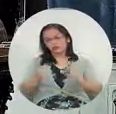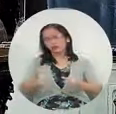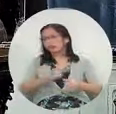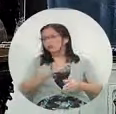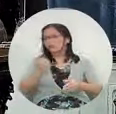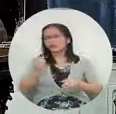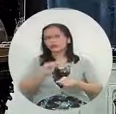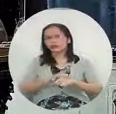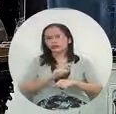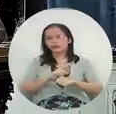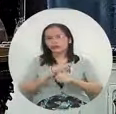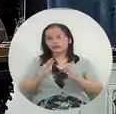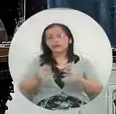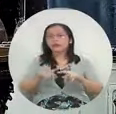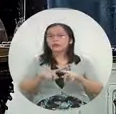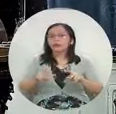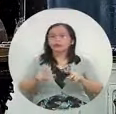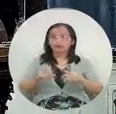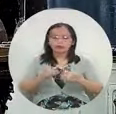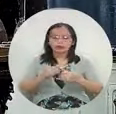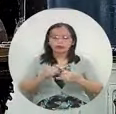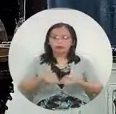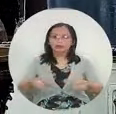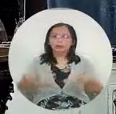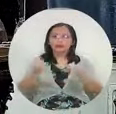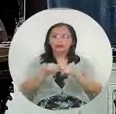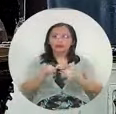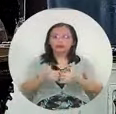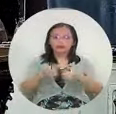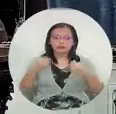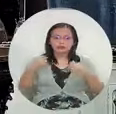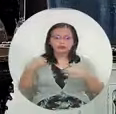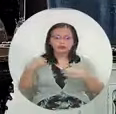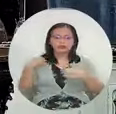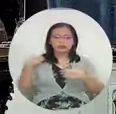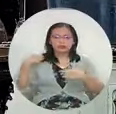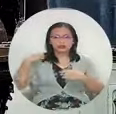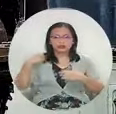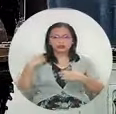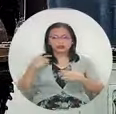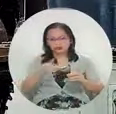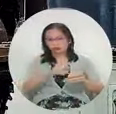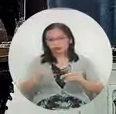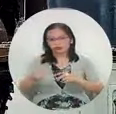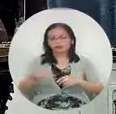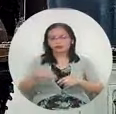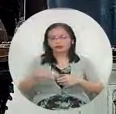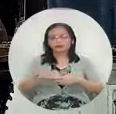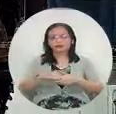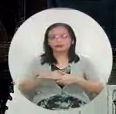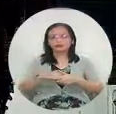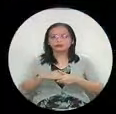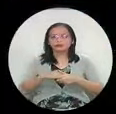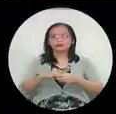The message, the backward look, number two, the forward look.